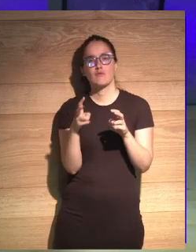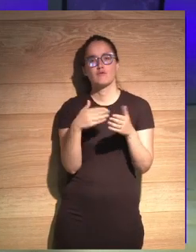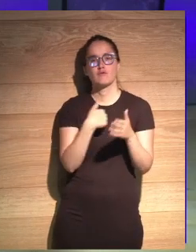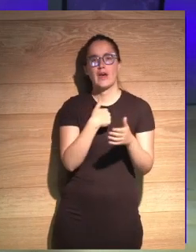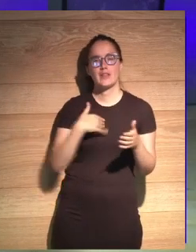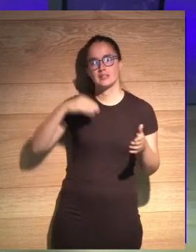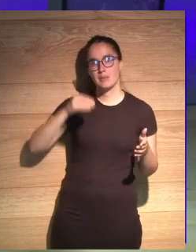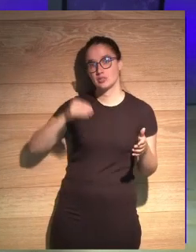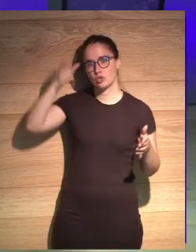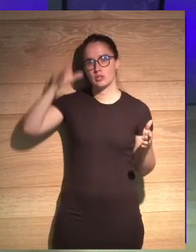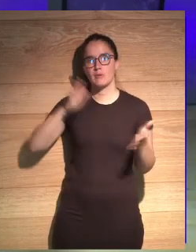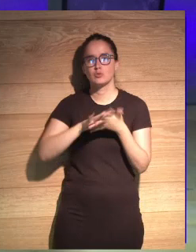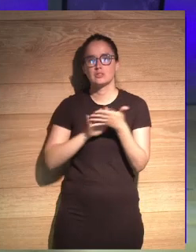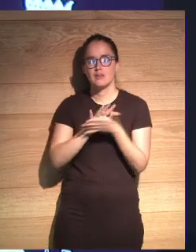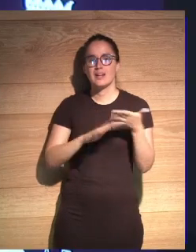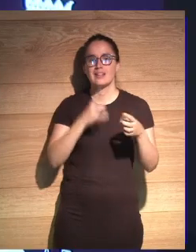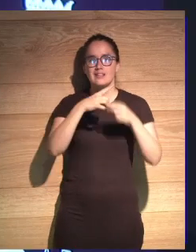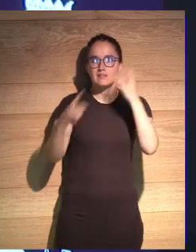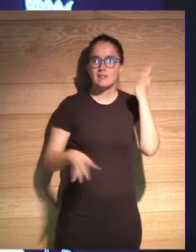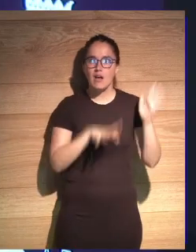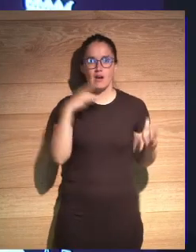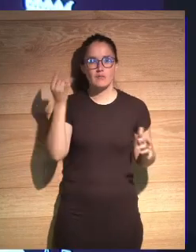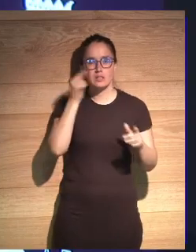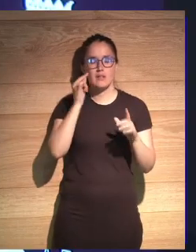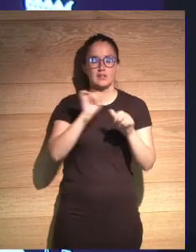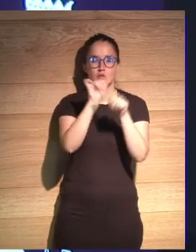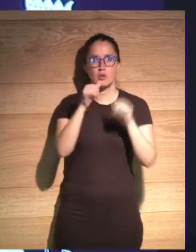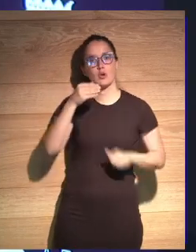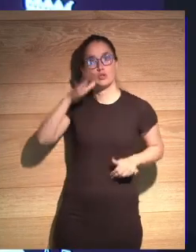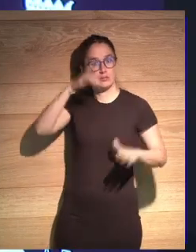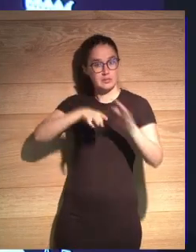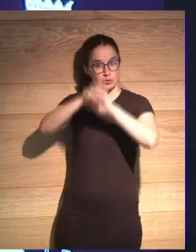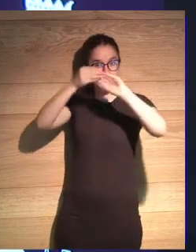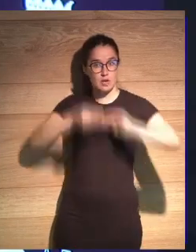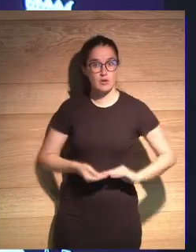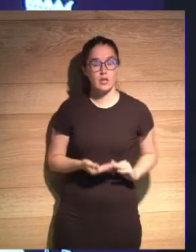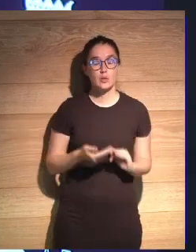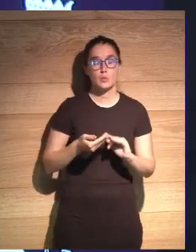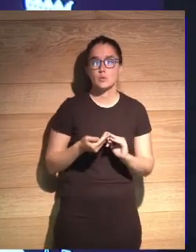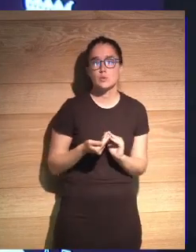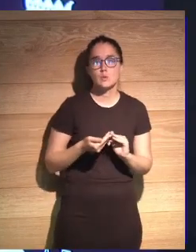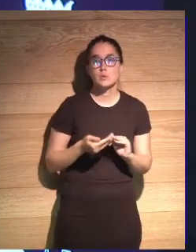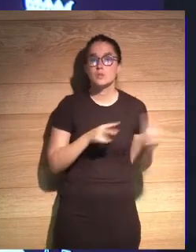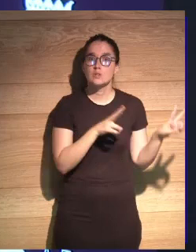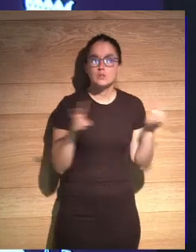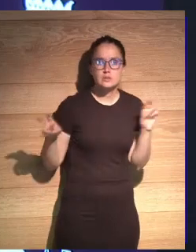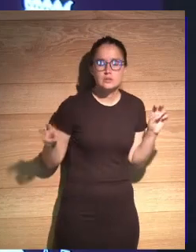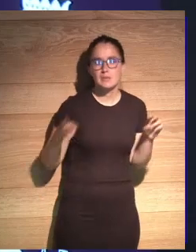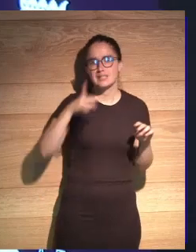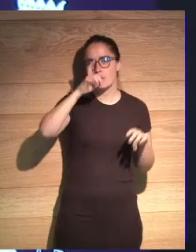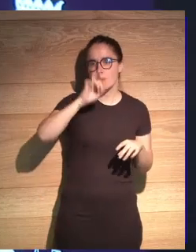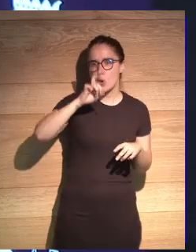only this social aspect, I'd like to know about this cognitive aspect. We'll speak about the different cognitive skills: